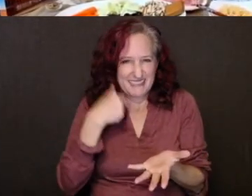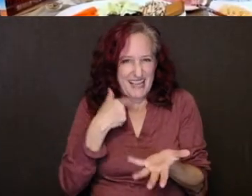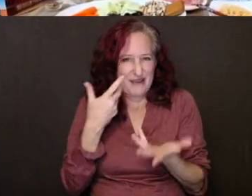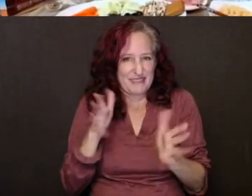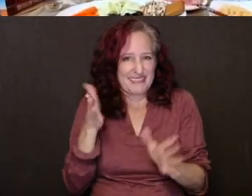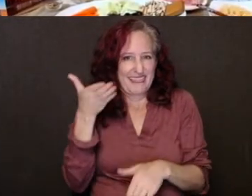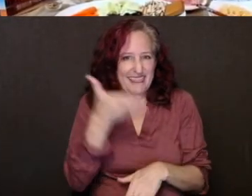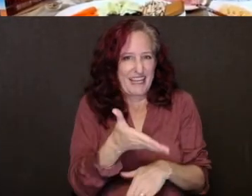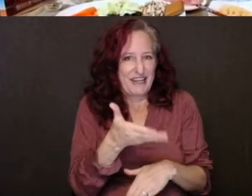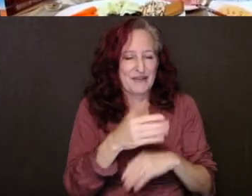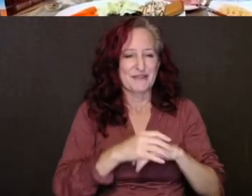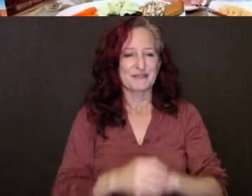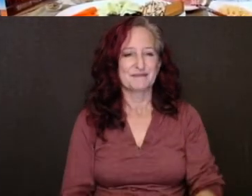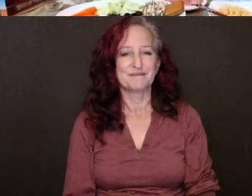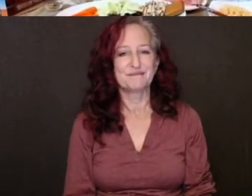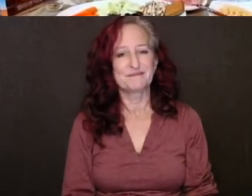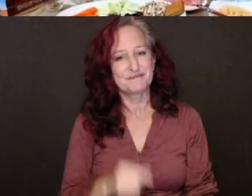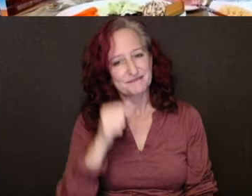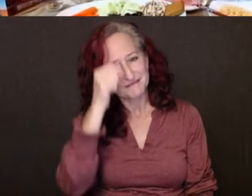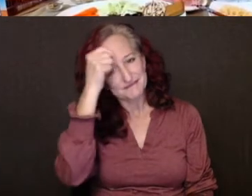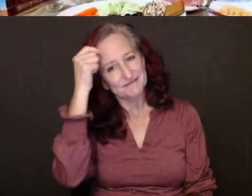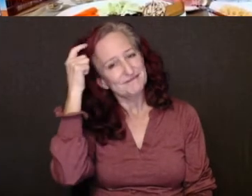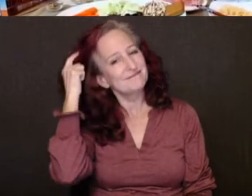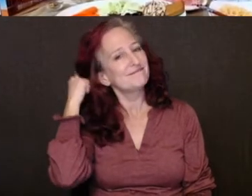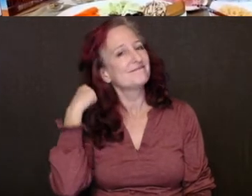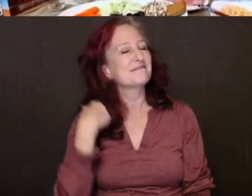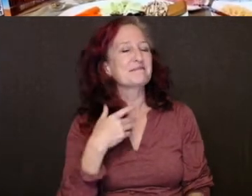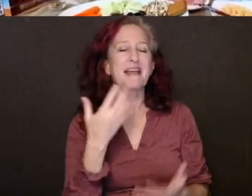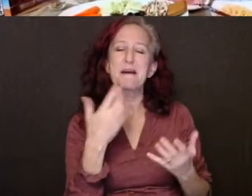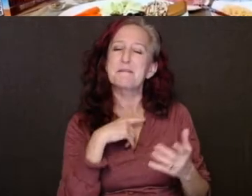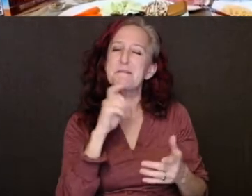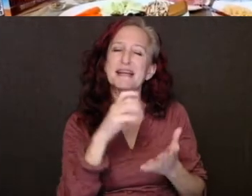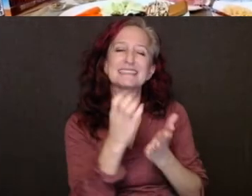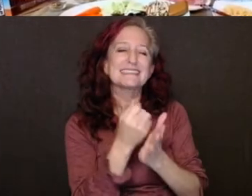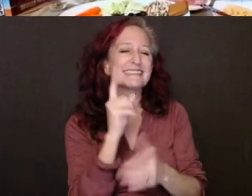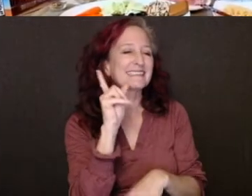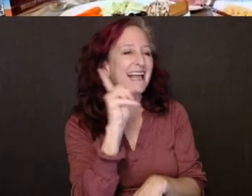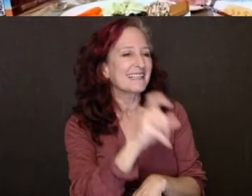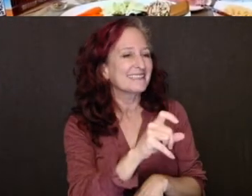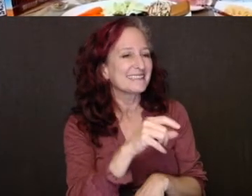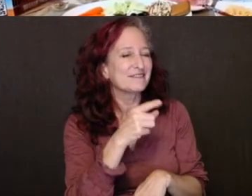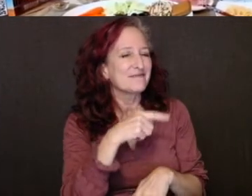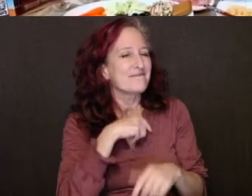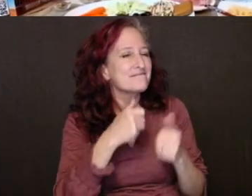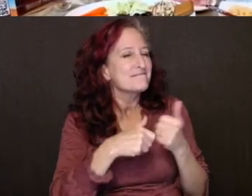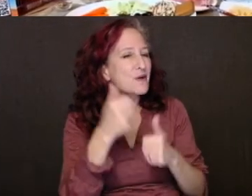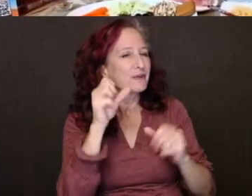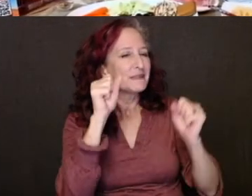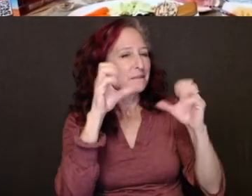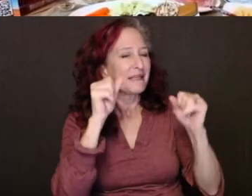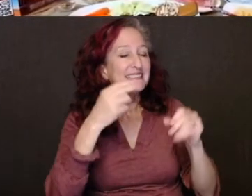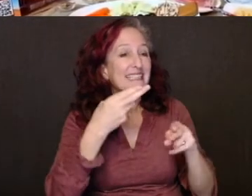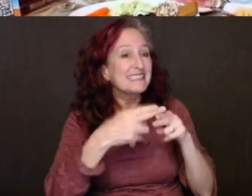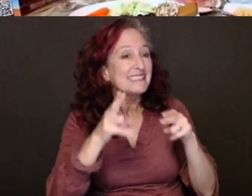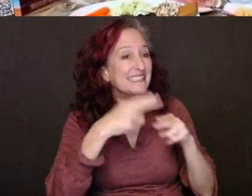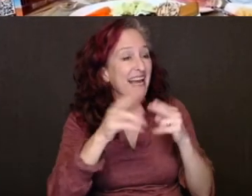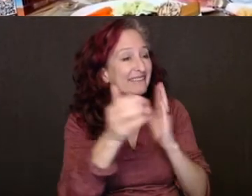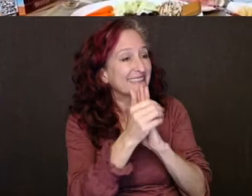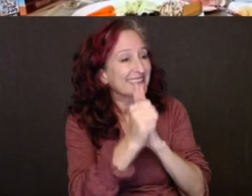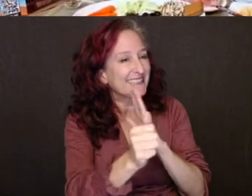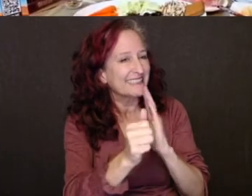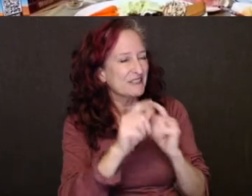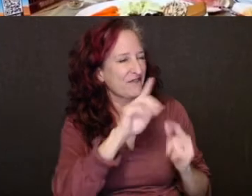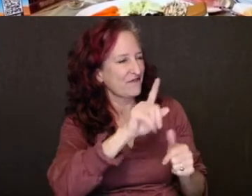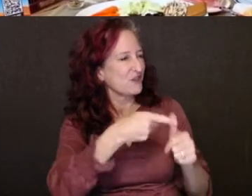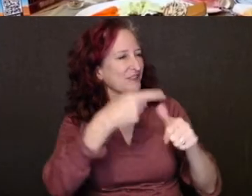much interested and knowing a lot of the different seasoning and different ingredients, things that are even